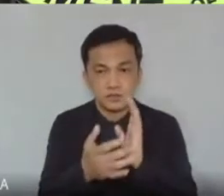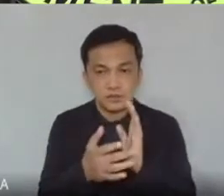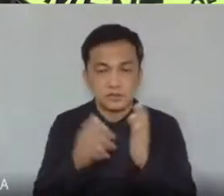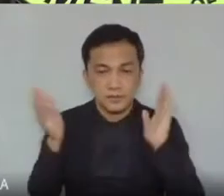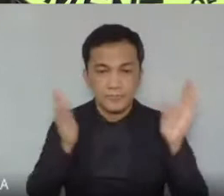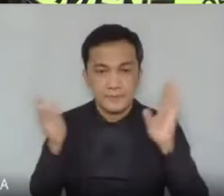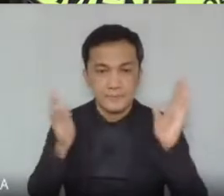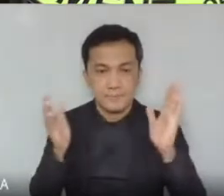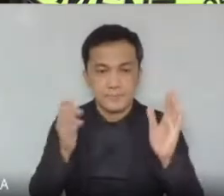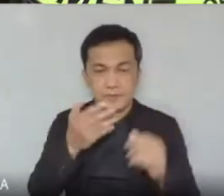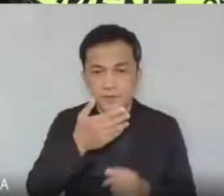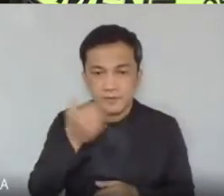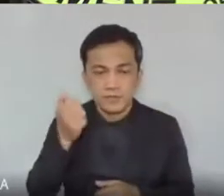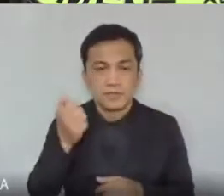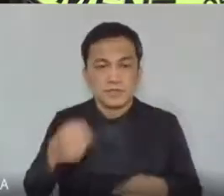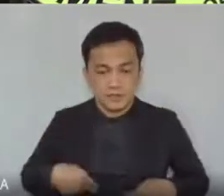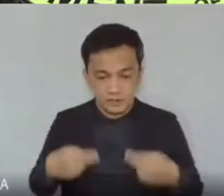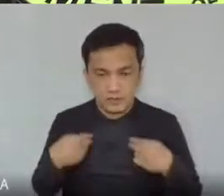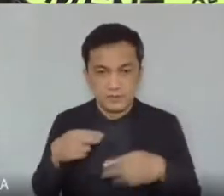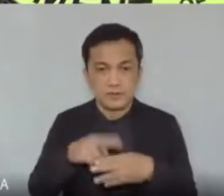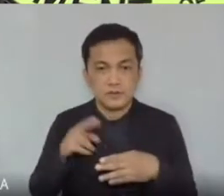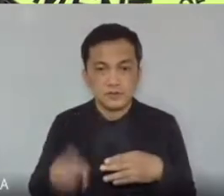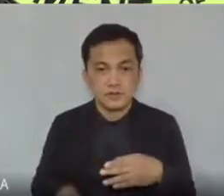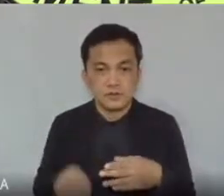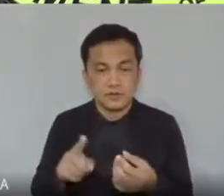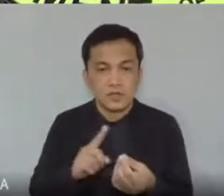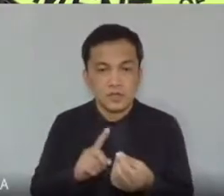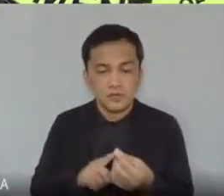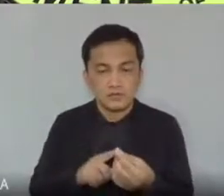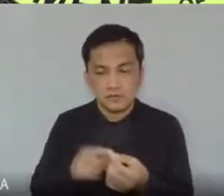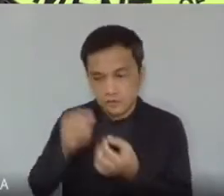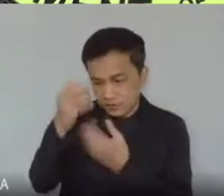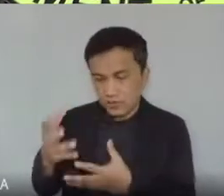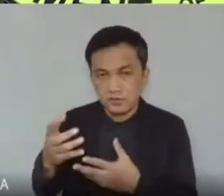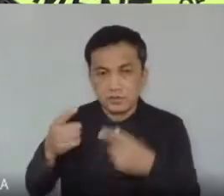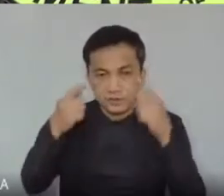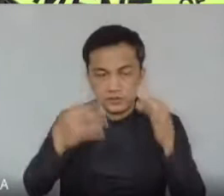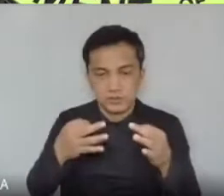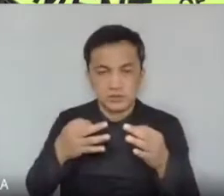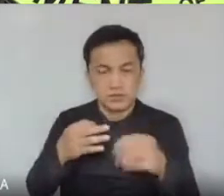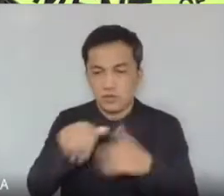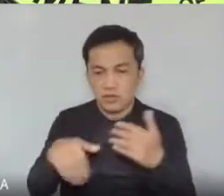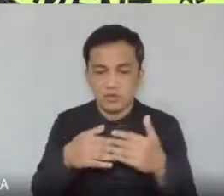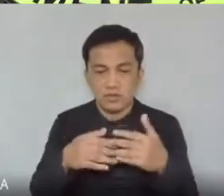Dancing Doctor, and currently he is the one pushing for telemedicine during this time